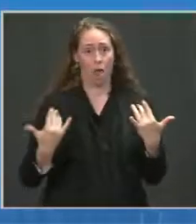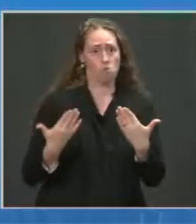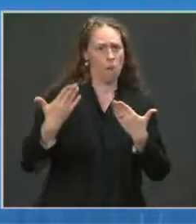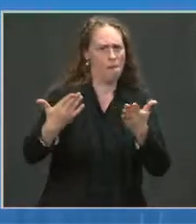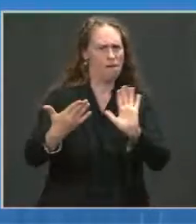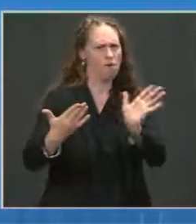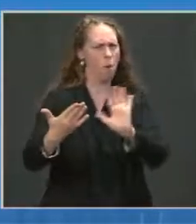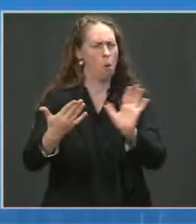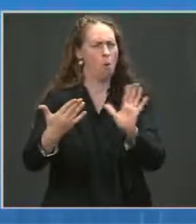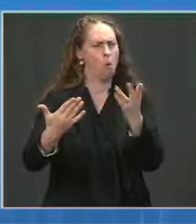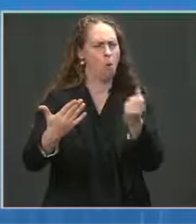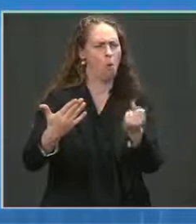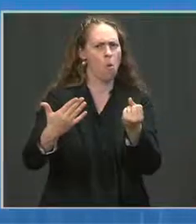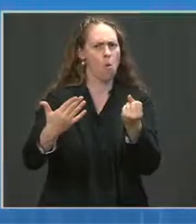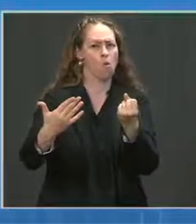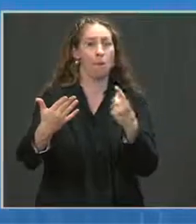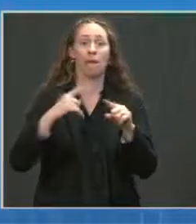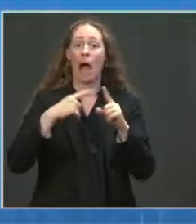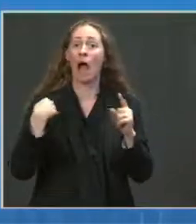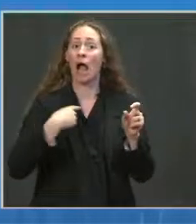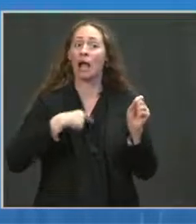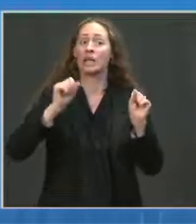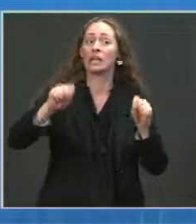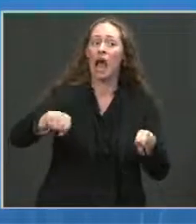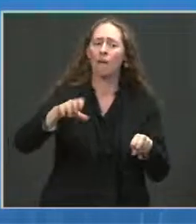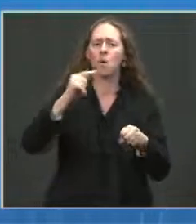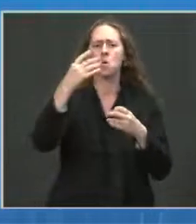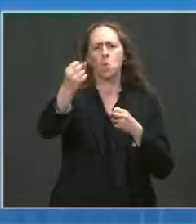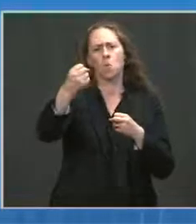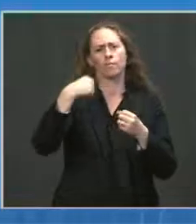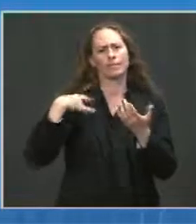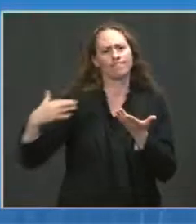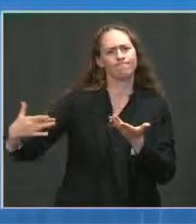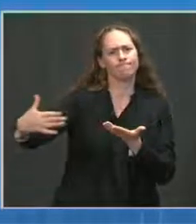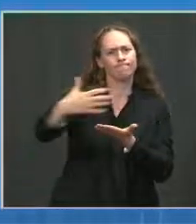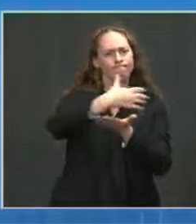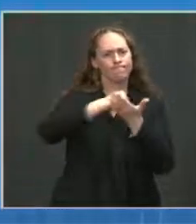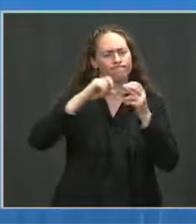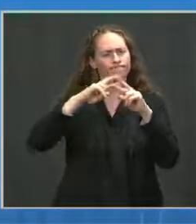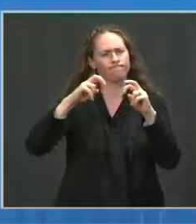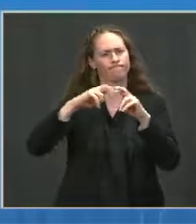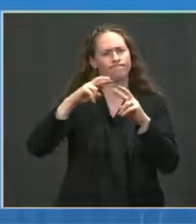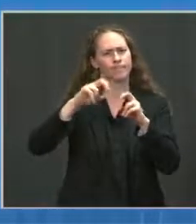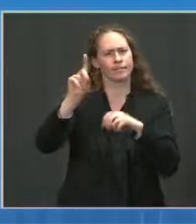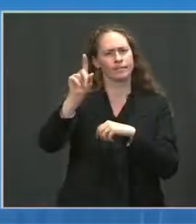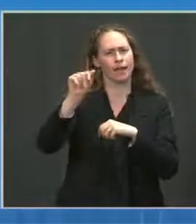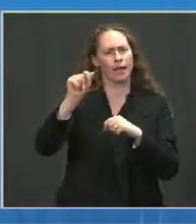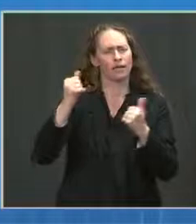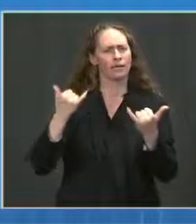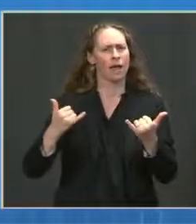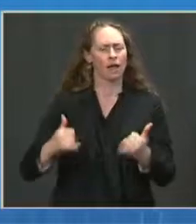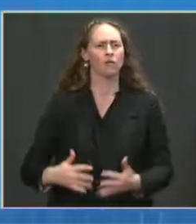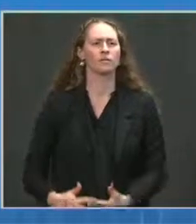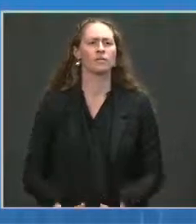and are looking at those data right now. Dr. Fauci, anything to add there? No, nothing to add. She said it very well.